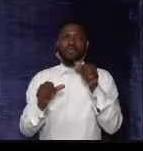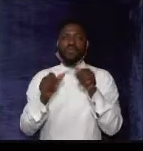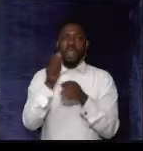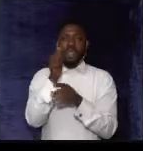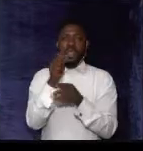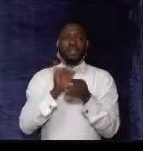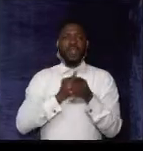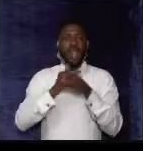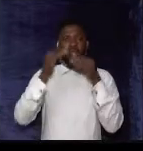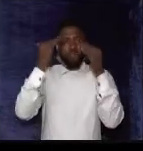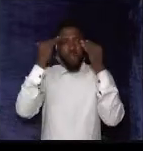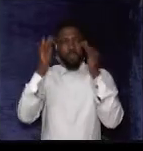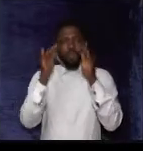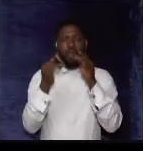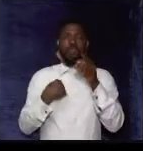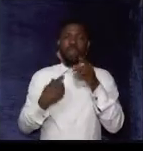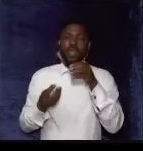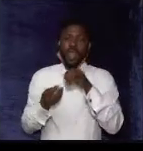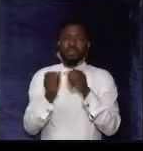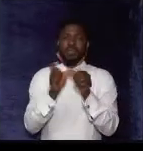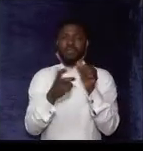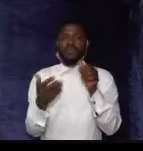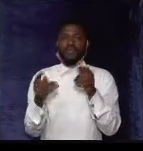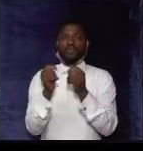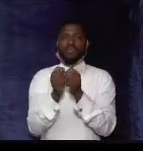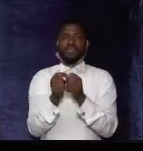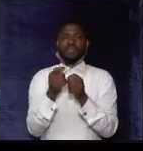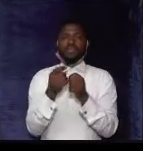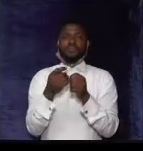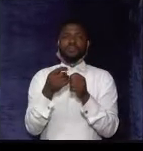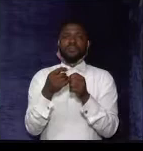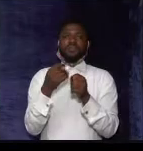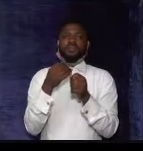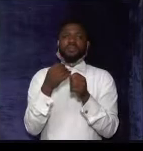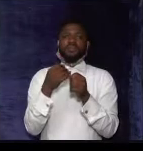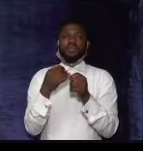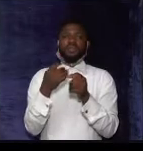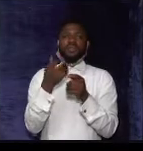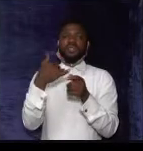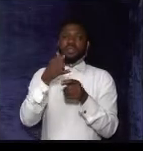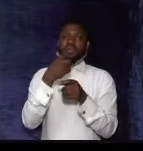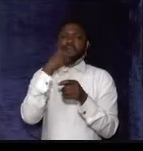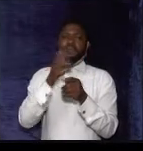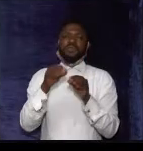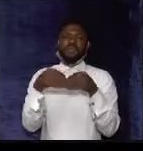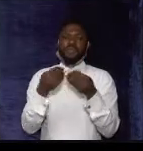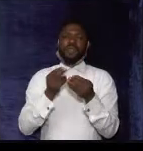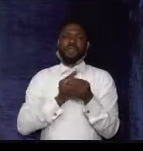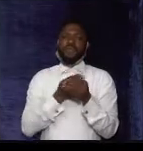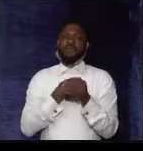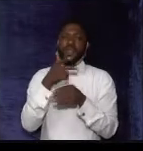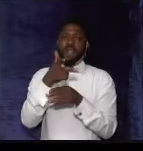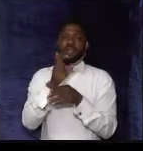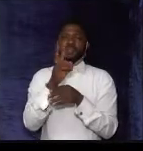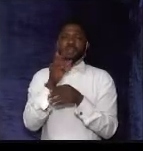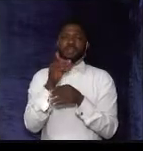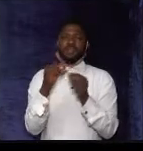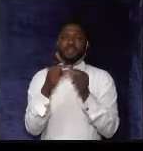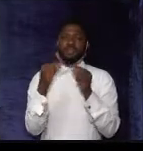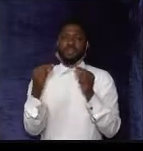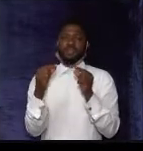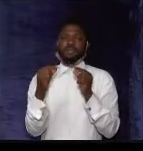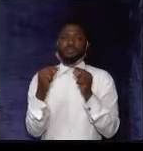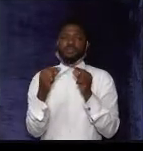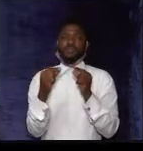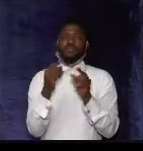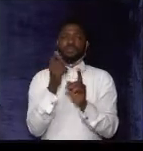that angle A that I do not know, if we had everything together, they are around the point. So they must give us 360